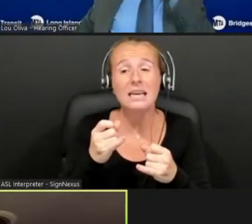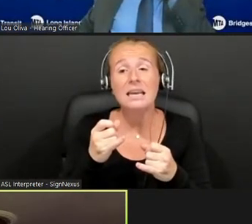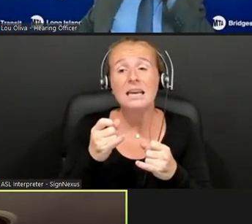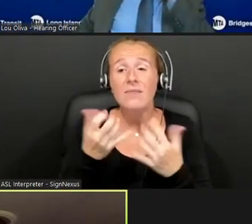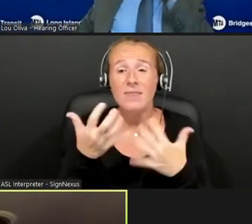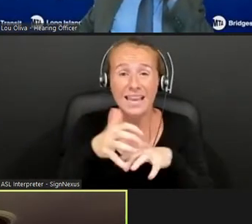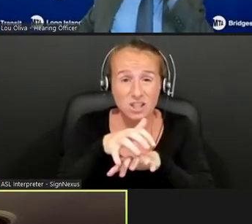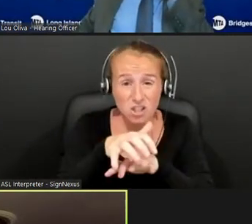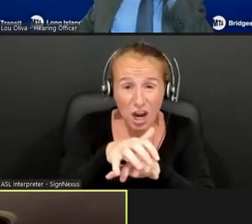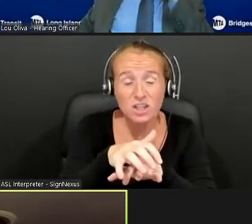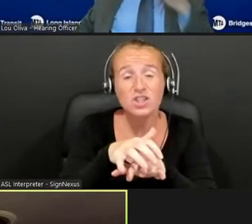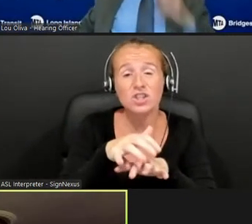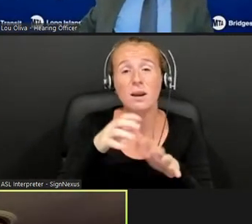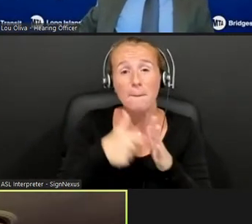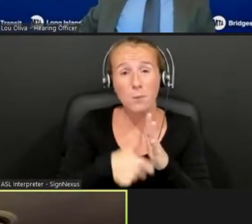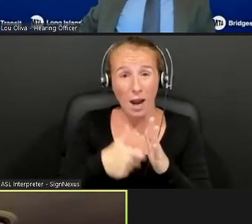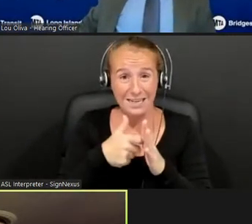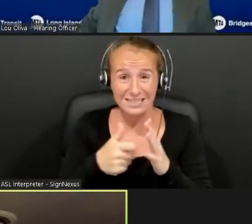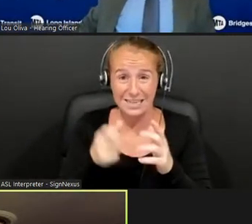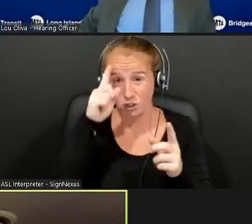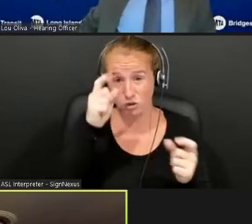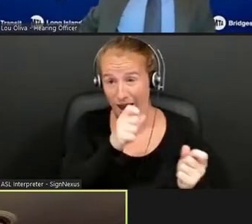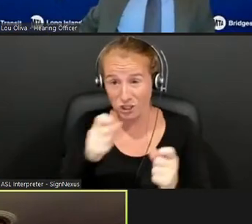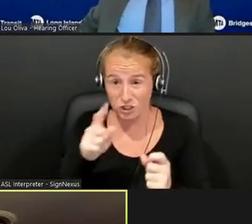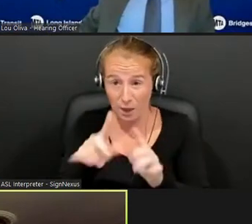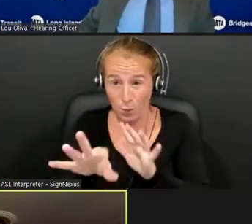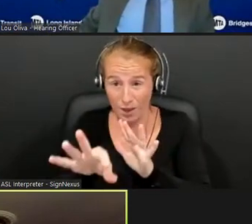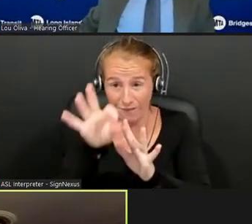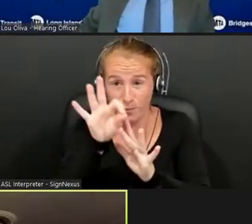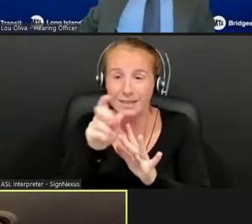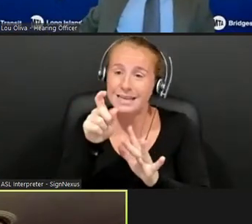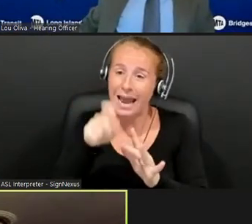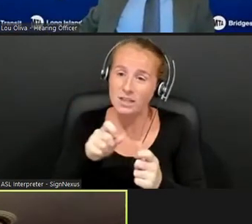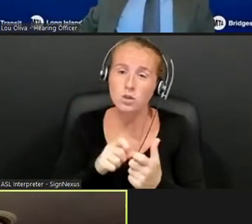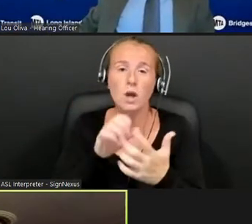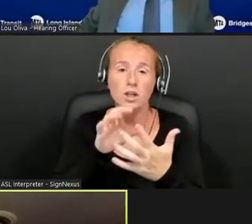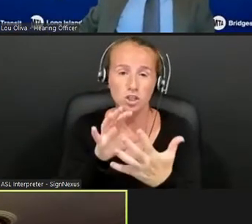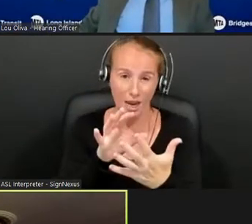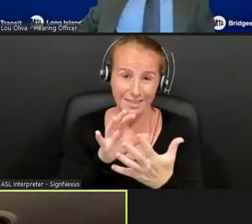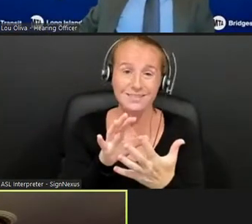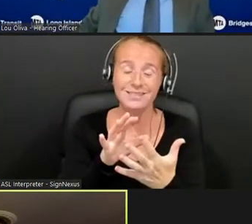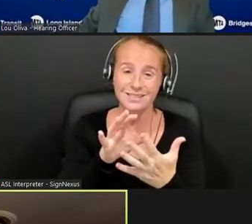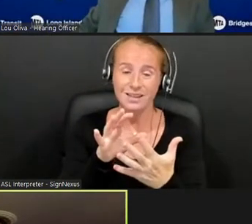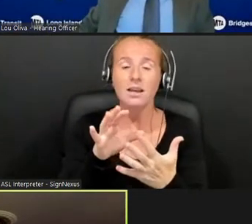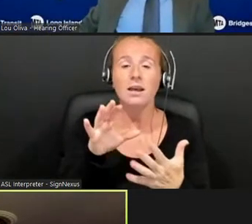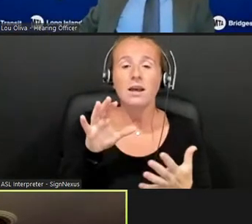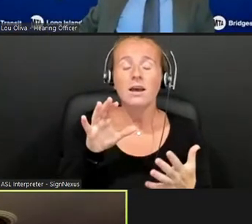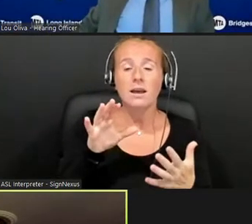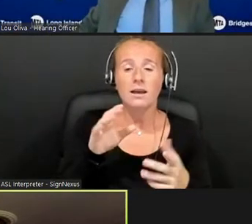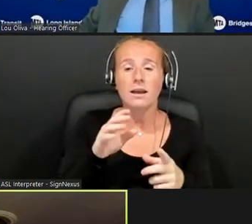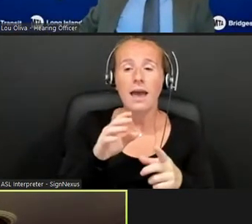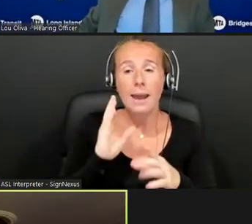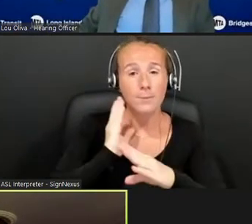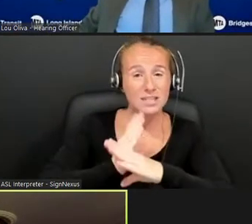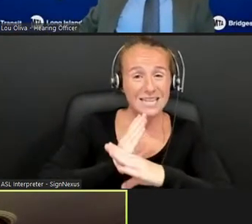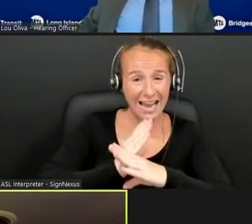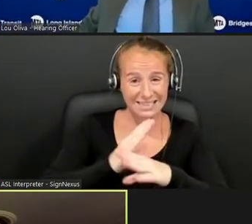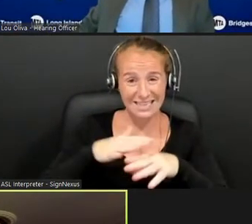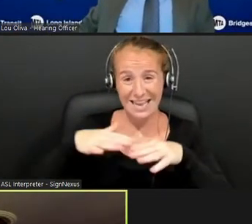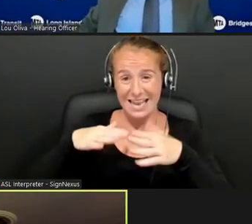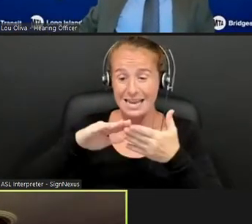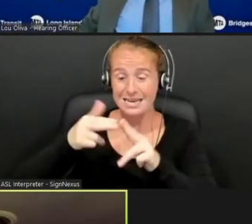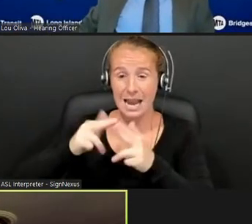pricing strategy that's ultimately selected must address environmental justice and equities and protect neighborhoods that have for decades suffered